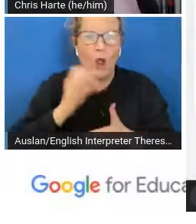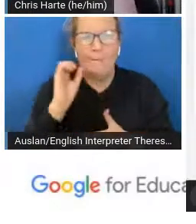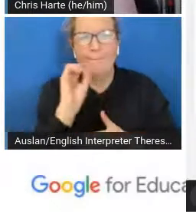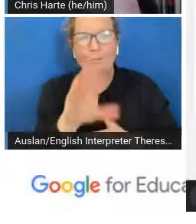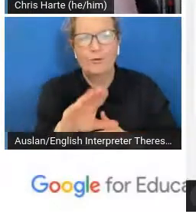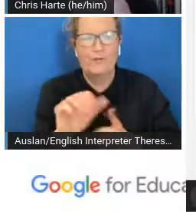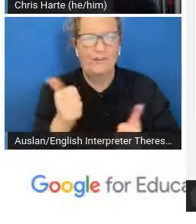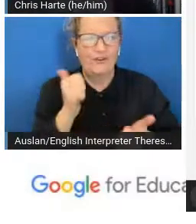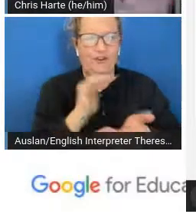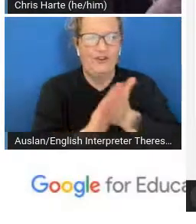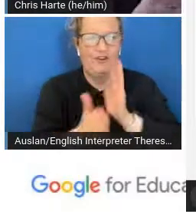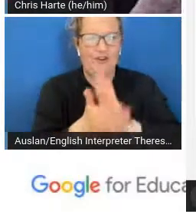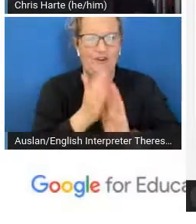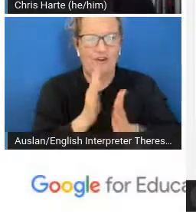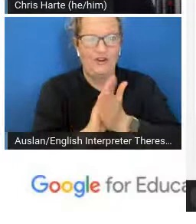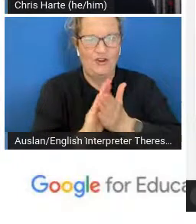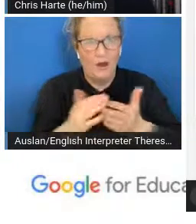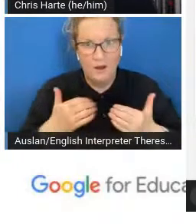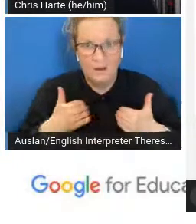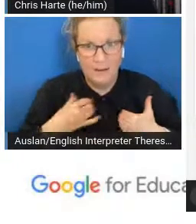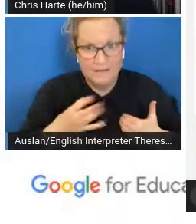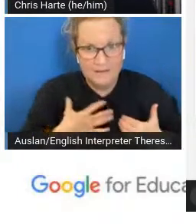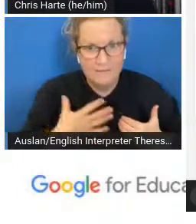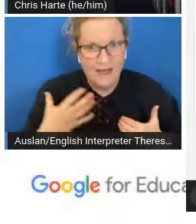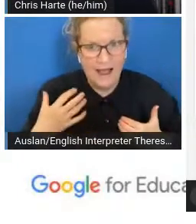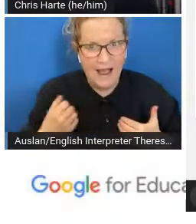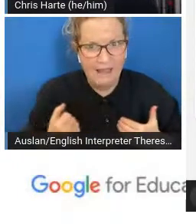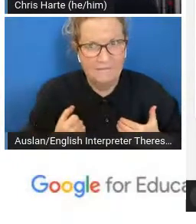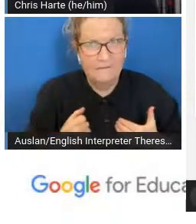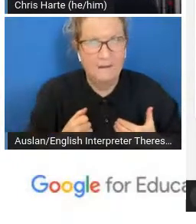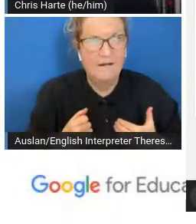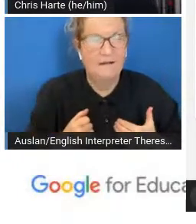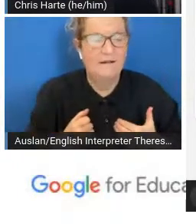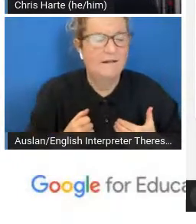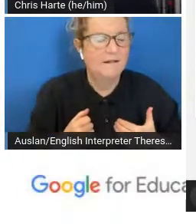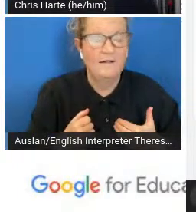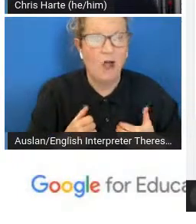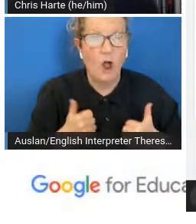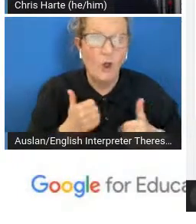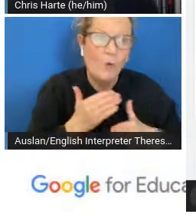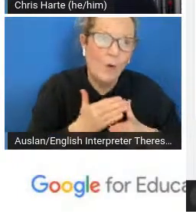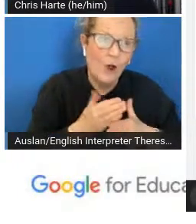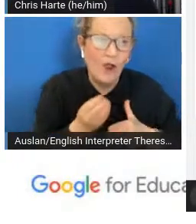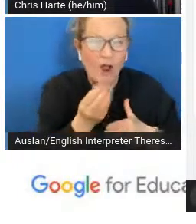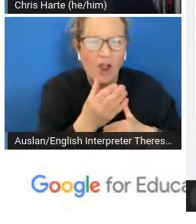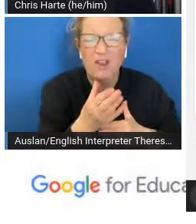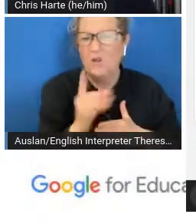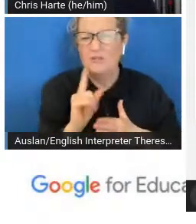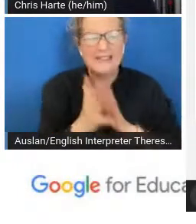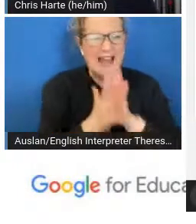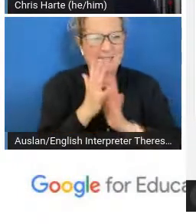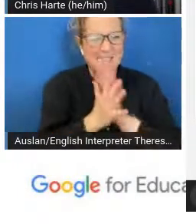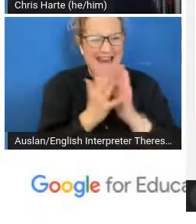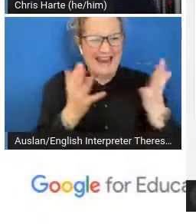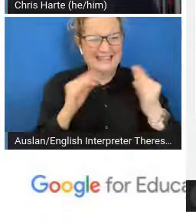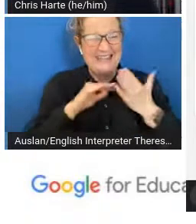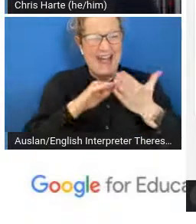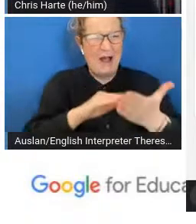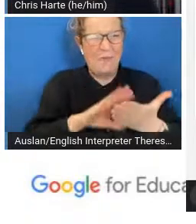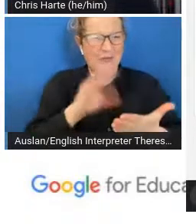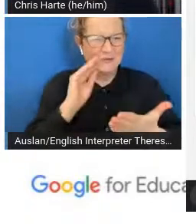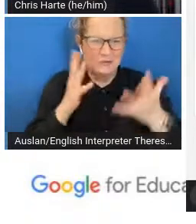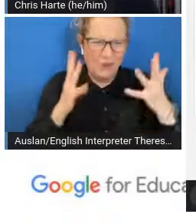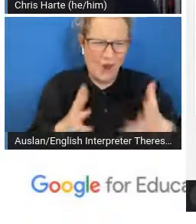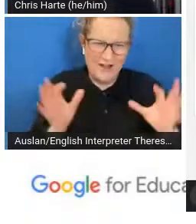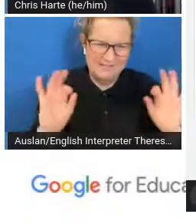I definitely have many times. Good work. But good work is a little bit meaningless, like it's not really super helpful. What the